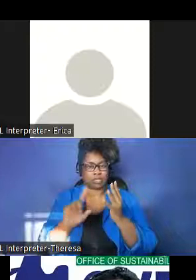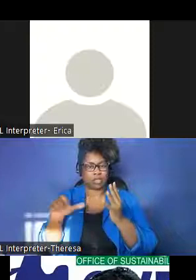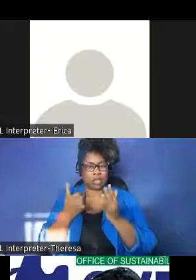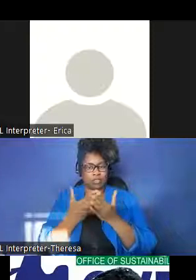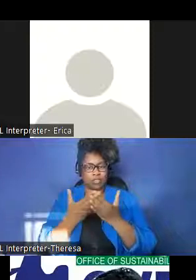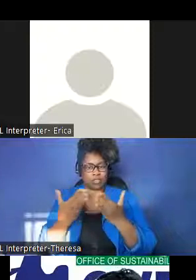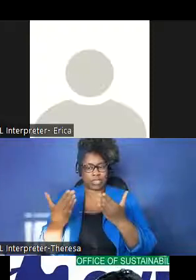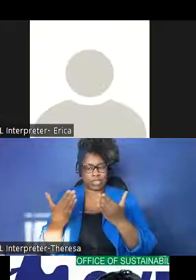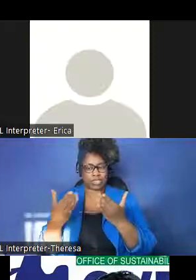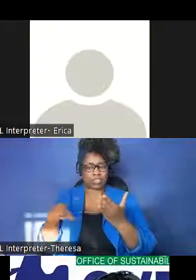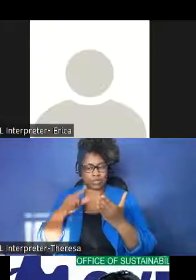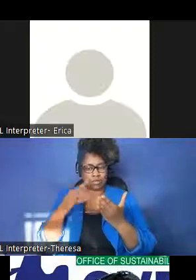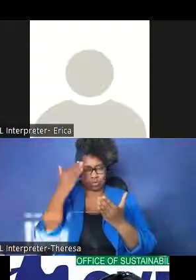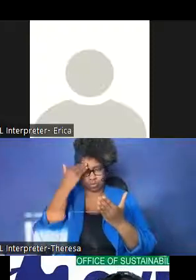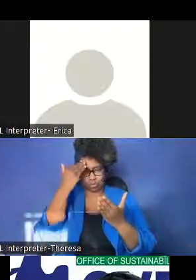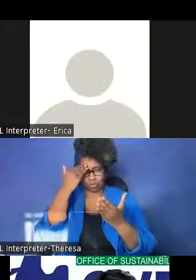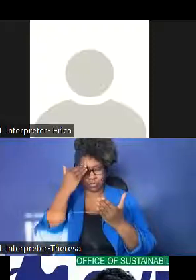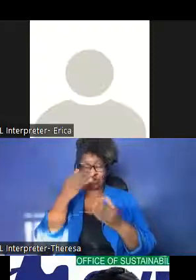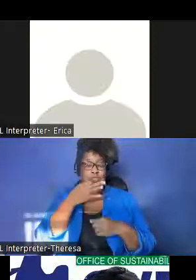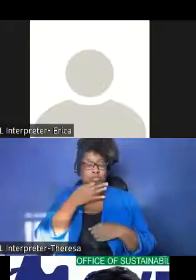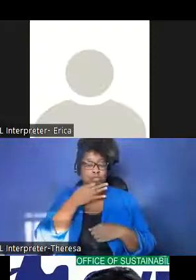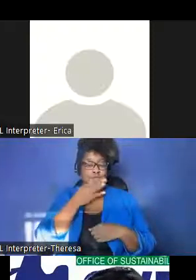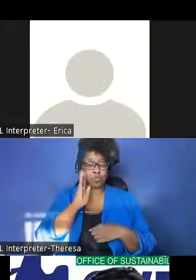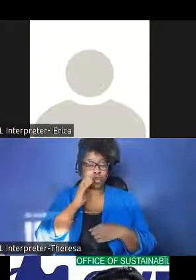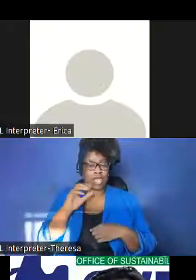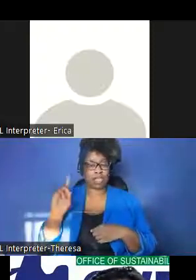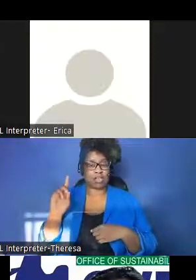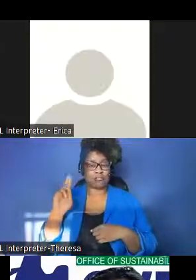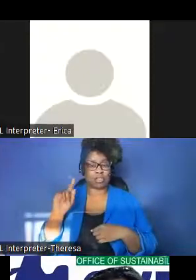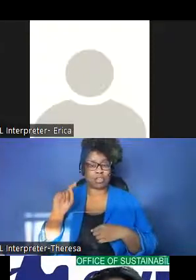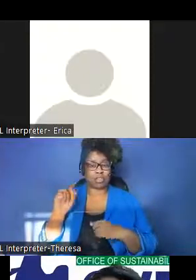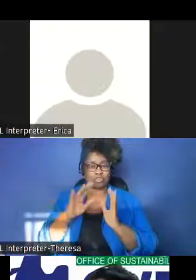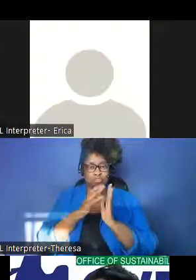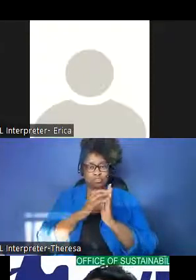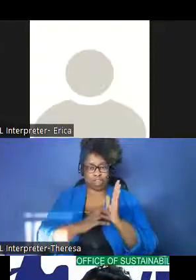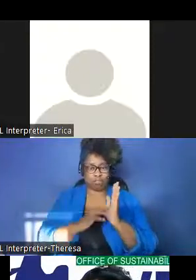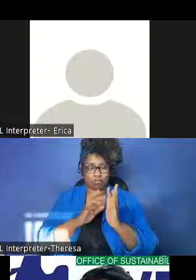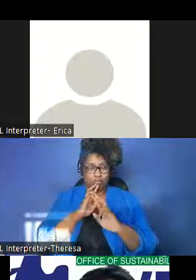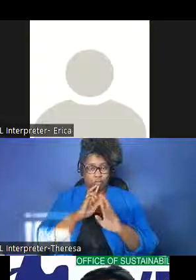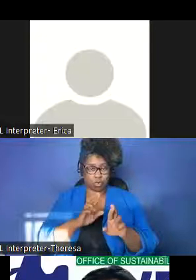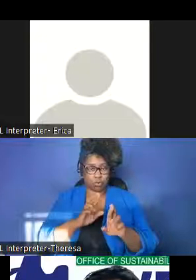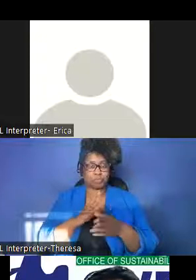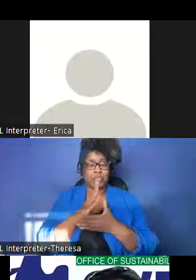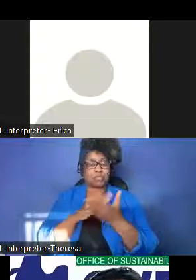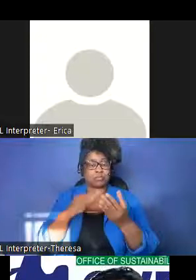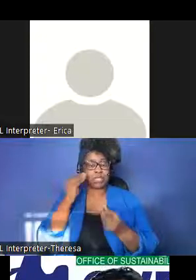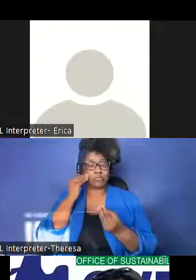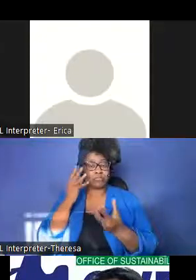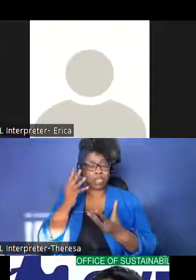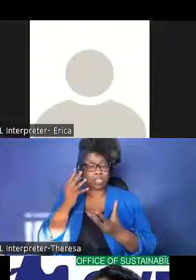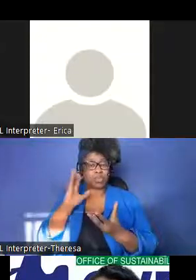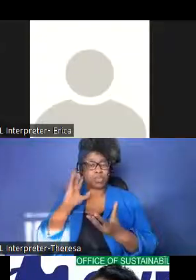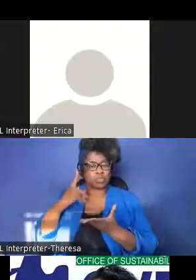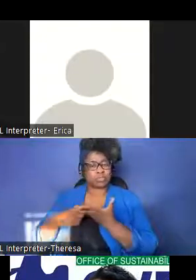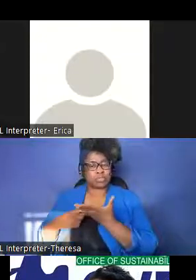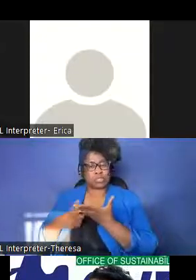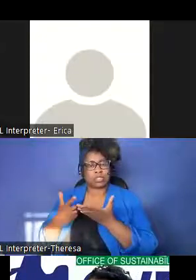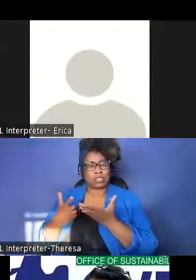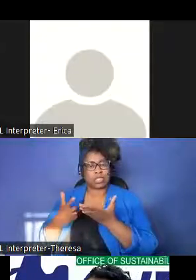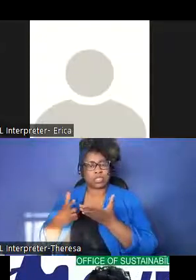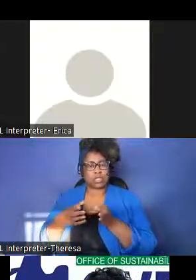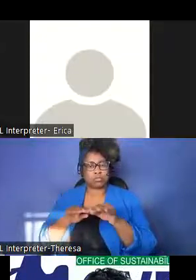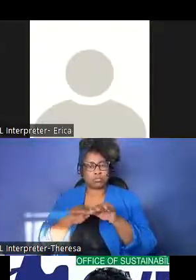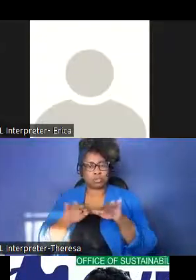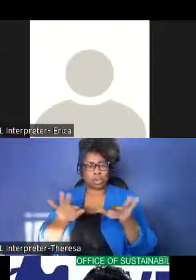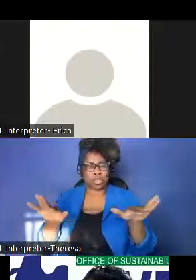you are aware. We will soon have a draft report that has some of the information you'll see in the breakouts. I will flag that